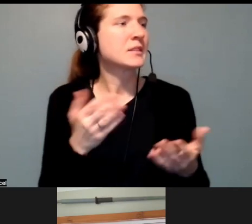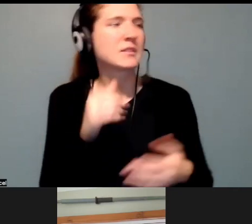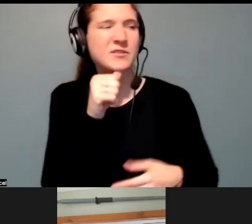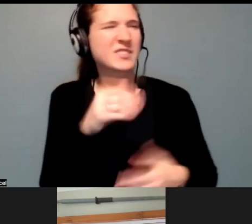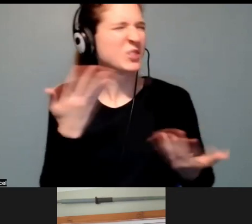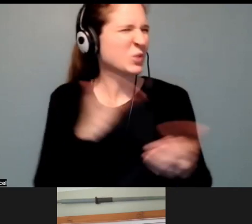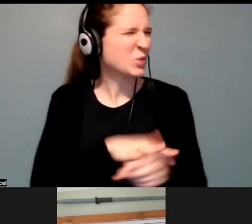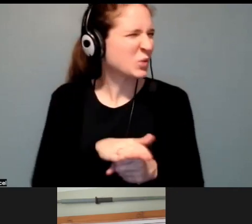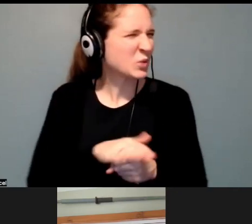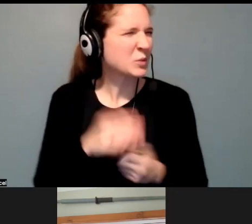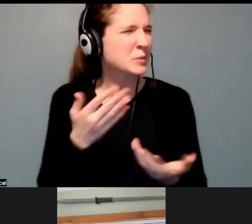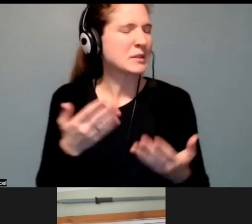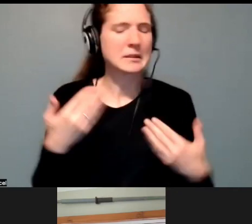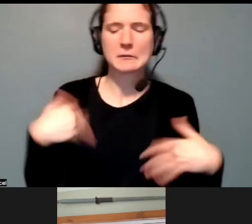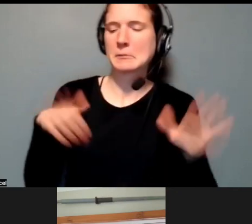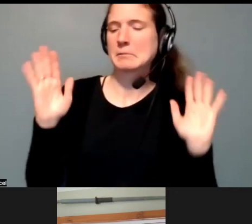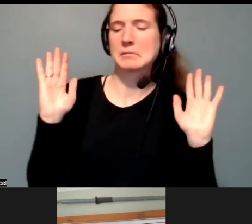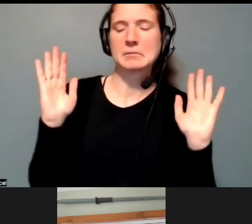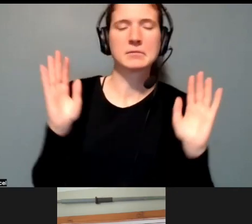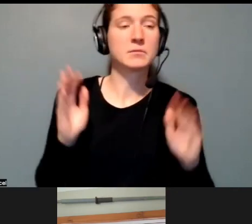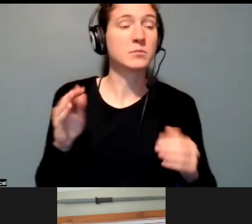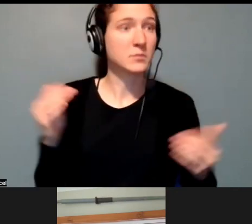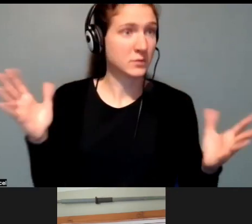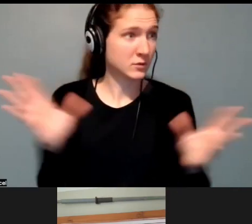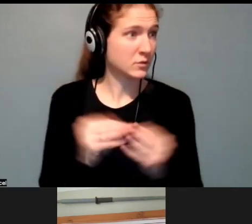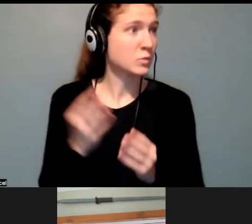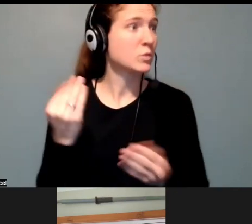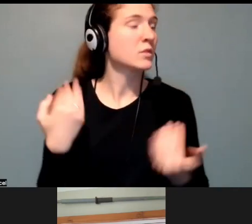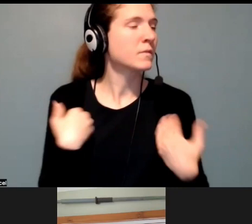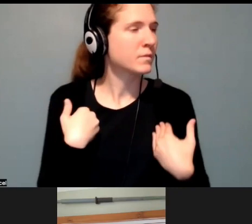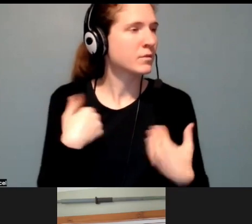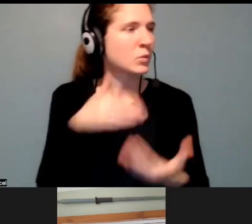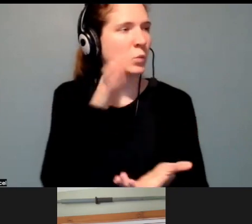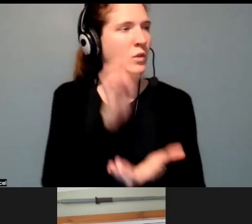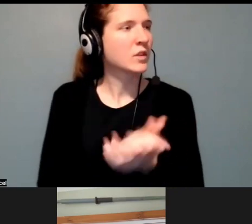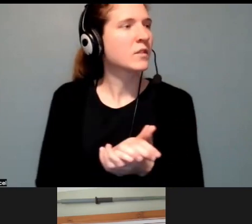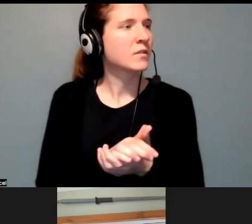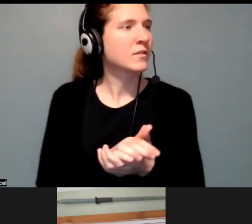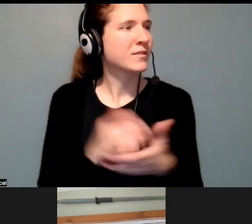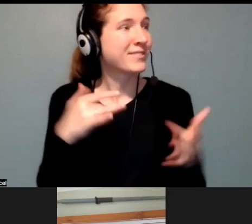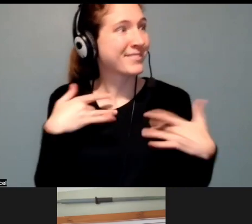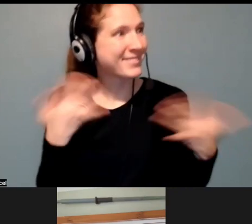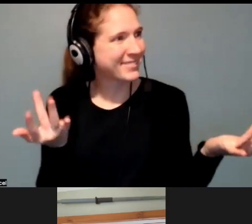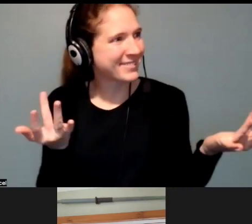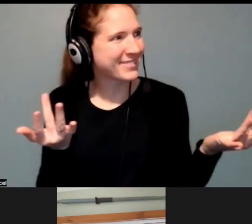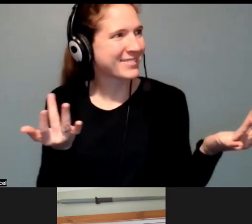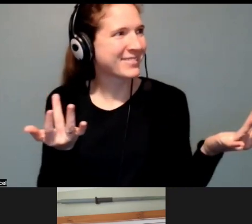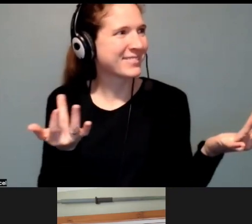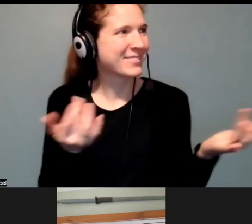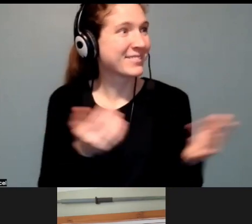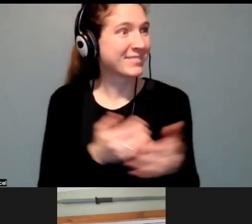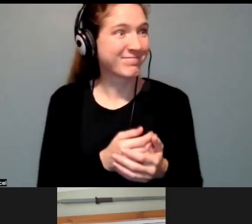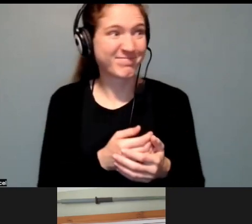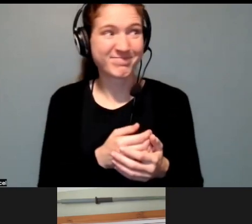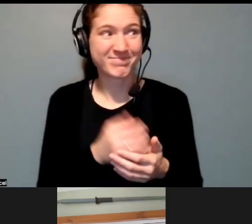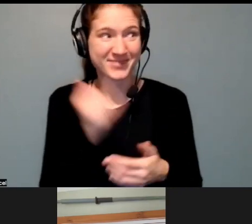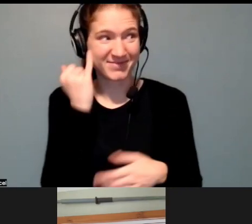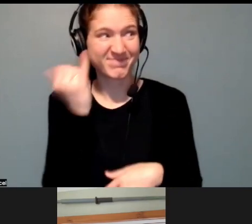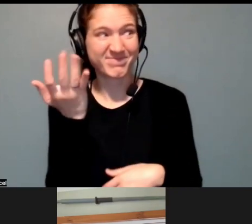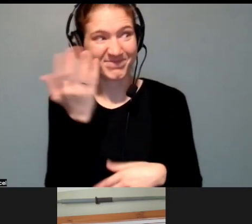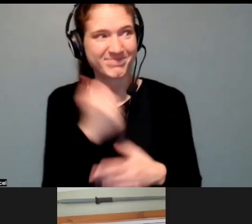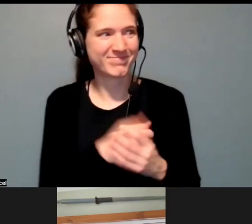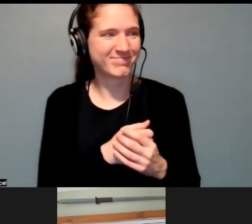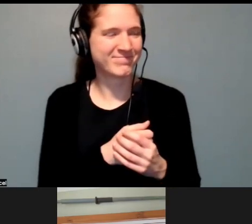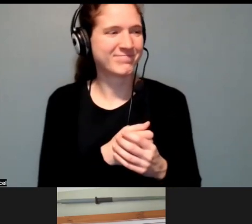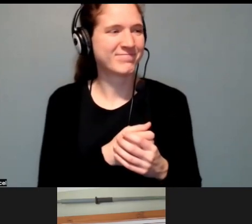so yeah, I have 14 of them now. My wife is thrilled, as you can imagine. Do